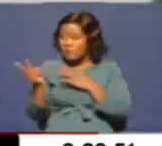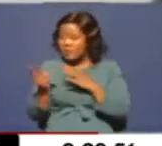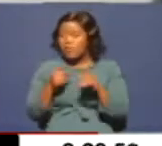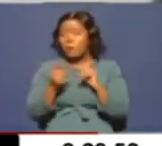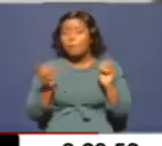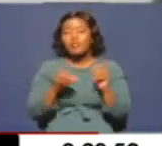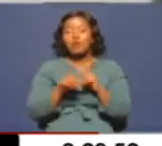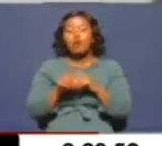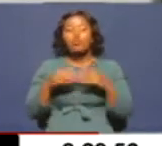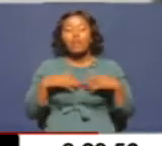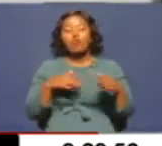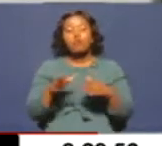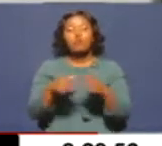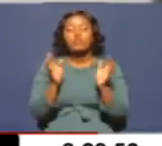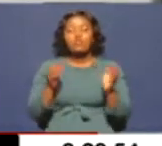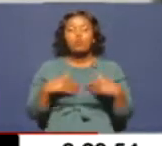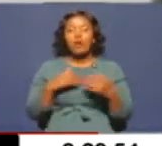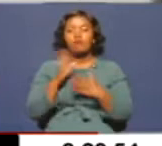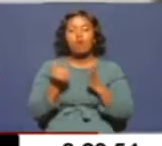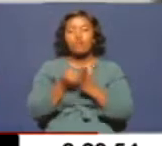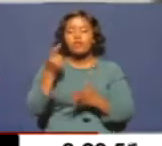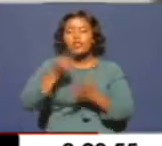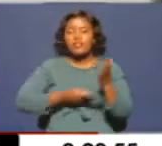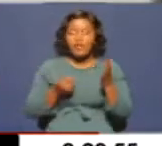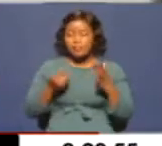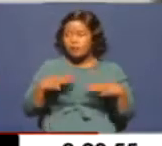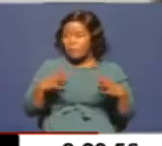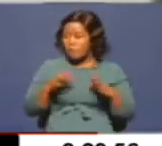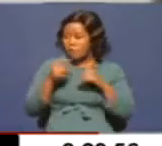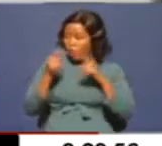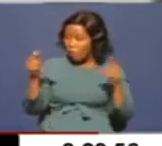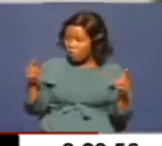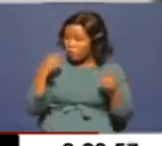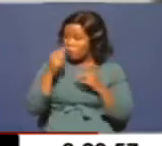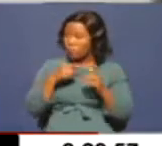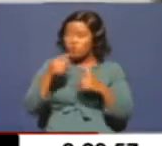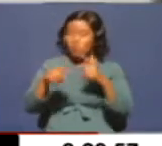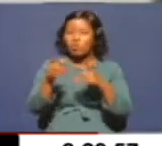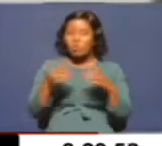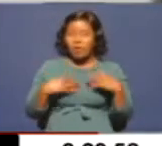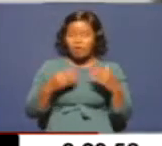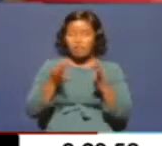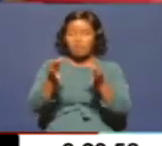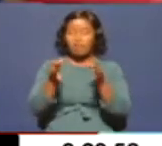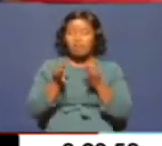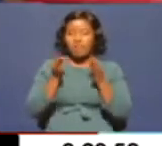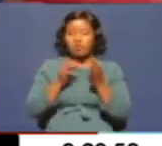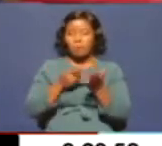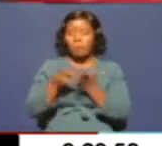room for complacency among tax evaders who continue fueling illicit financial flows.